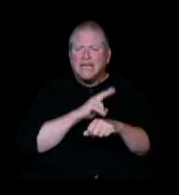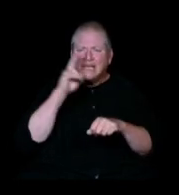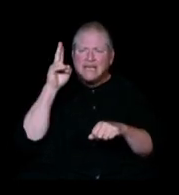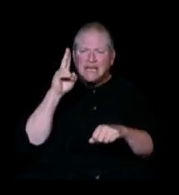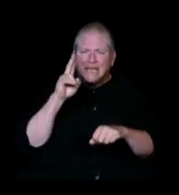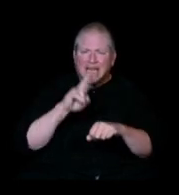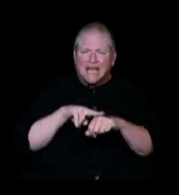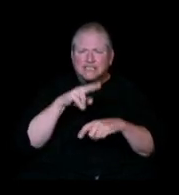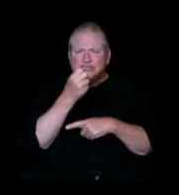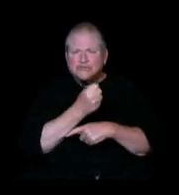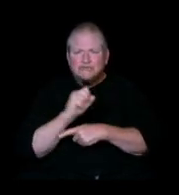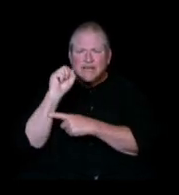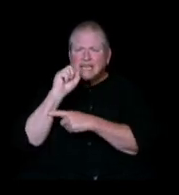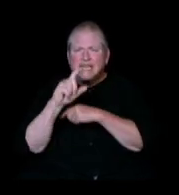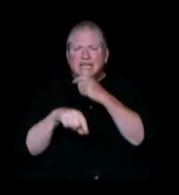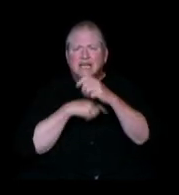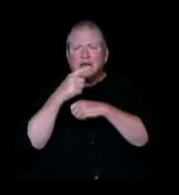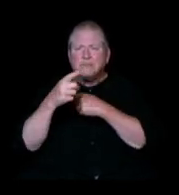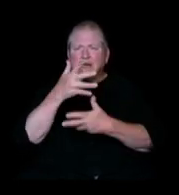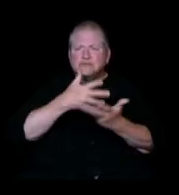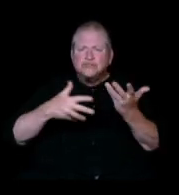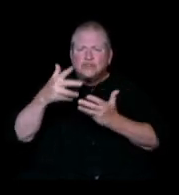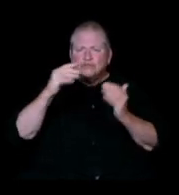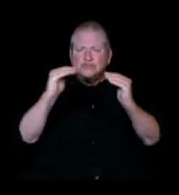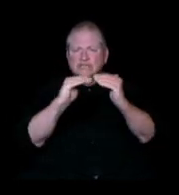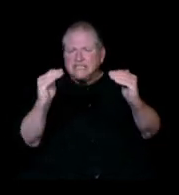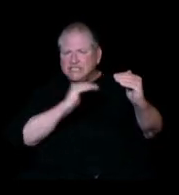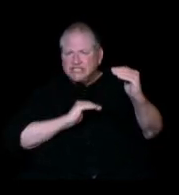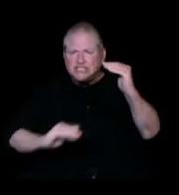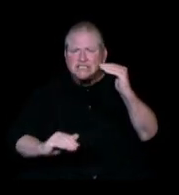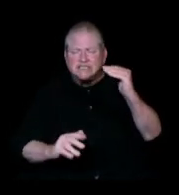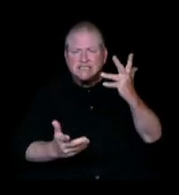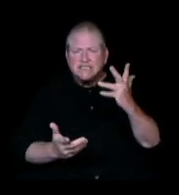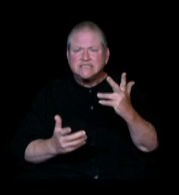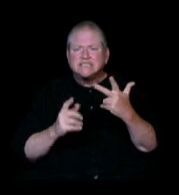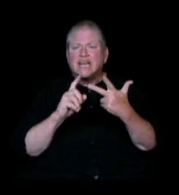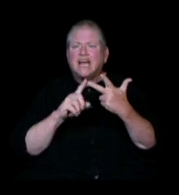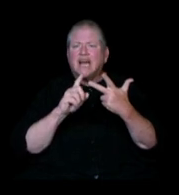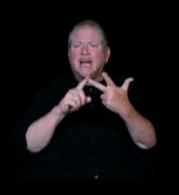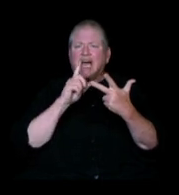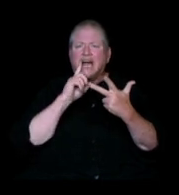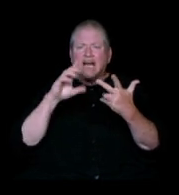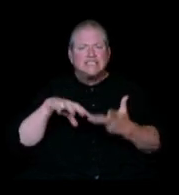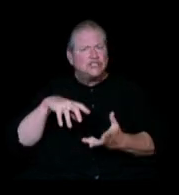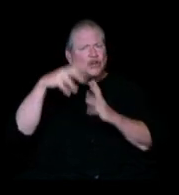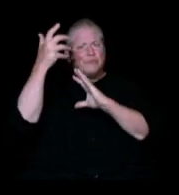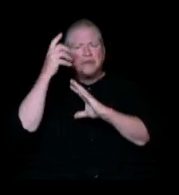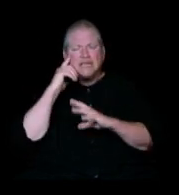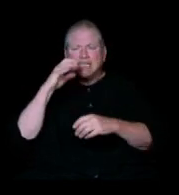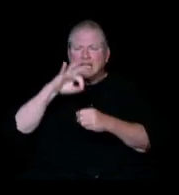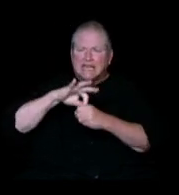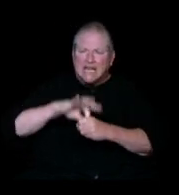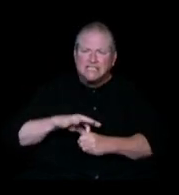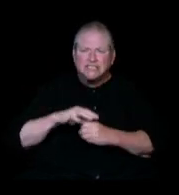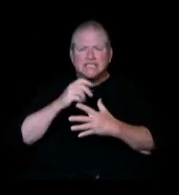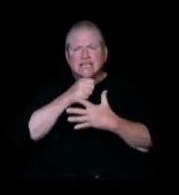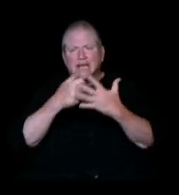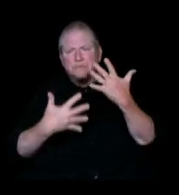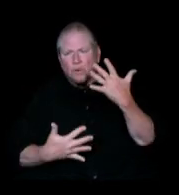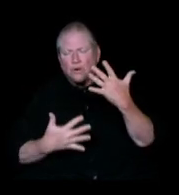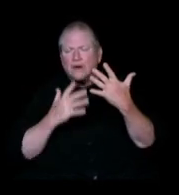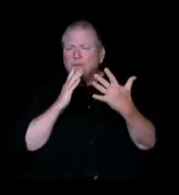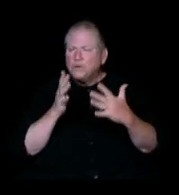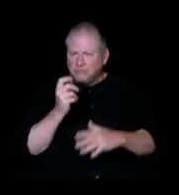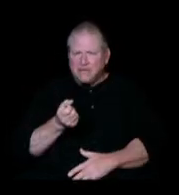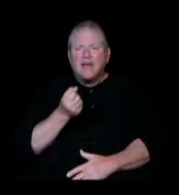long-standing social injustice, a turbulent election, and more, it would have been understandable if we